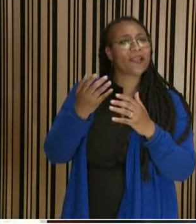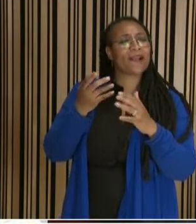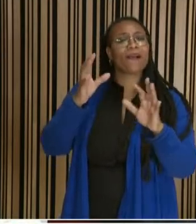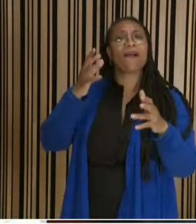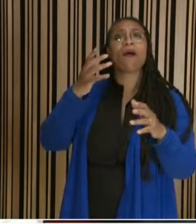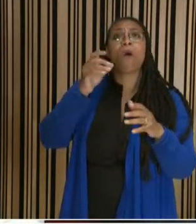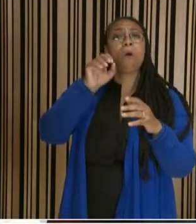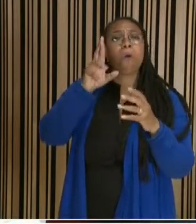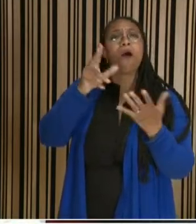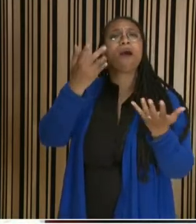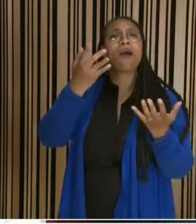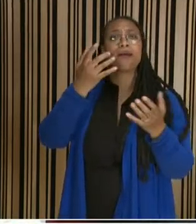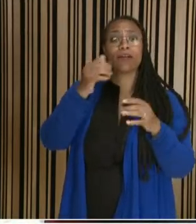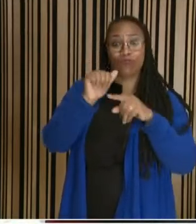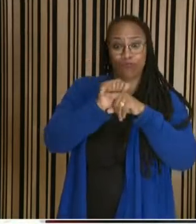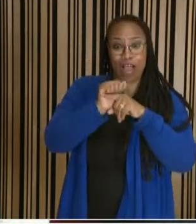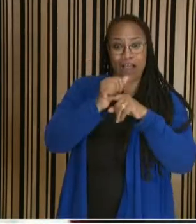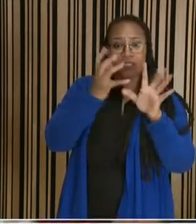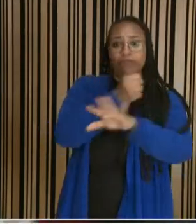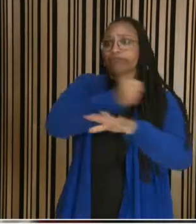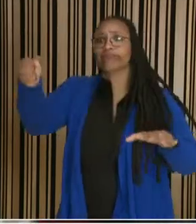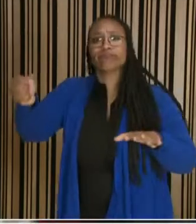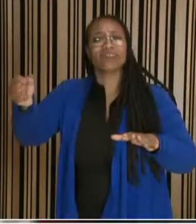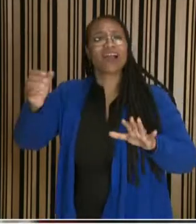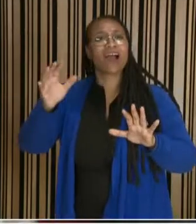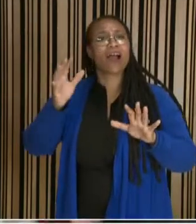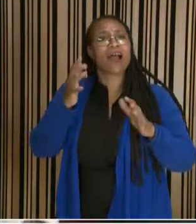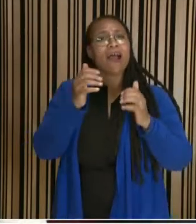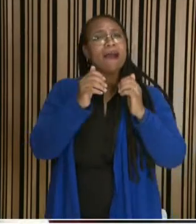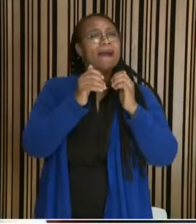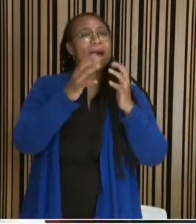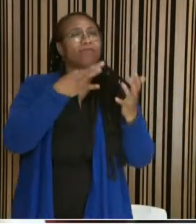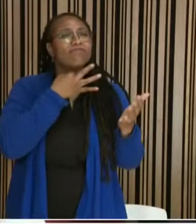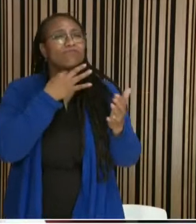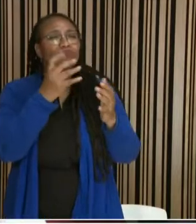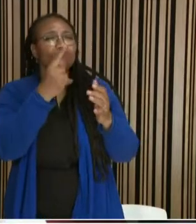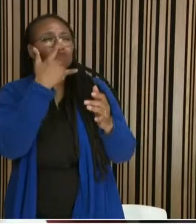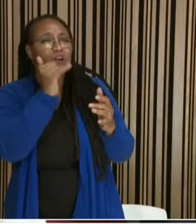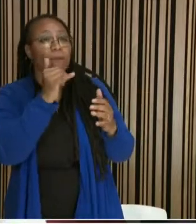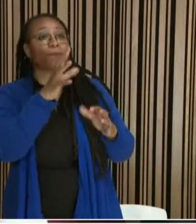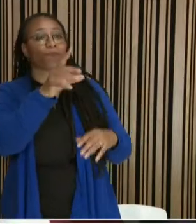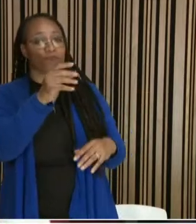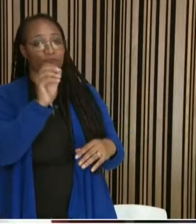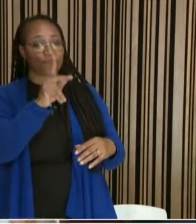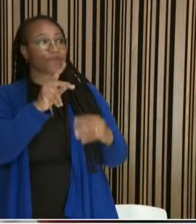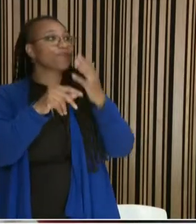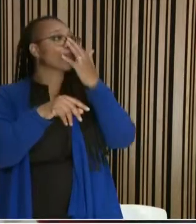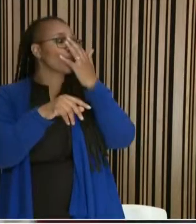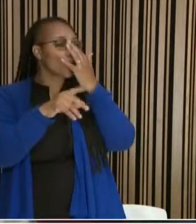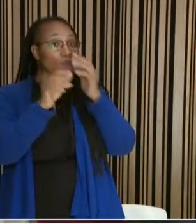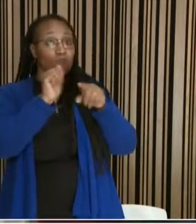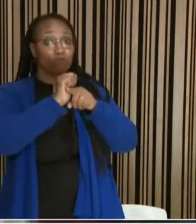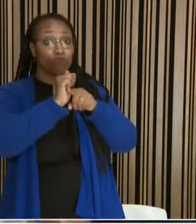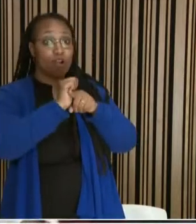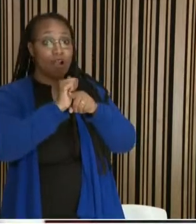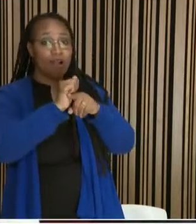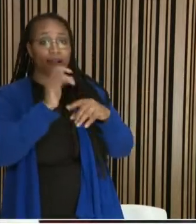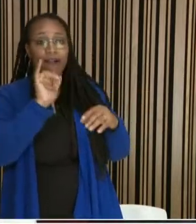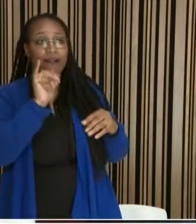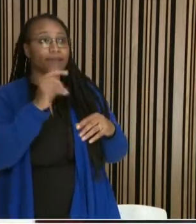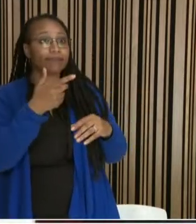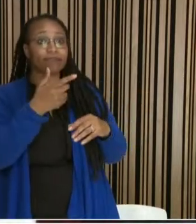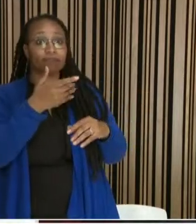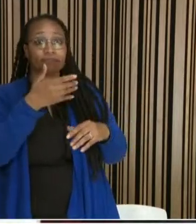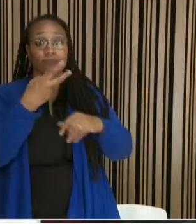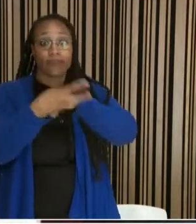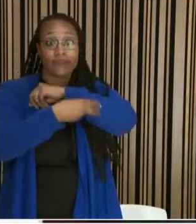it's, for example, you have a person who gets robbed right outside of the library by a guy who's masked up with a COVID mask, and the witness